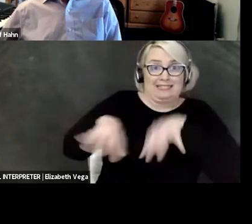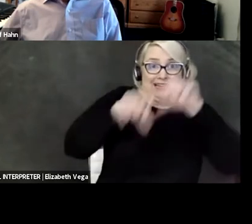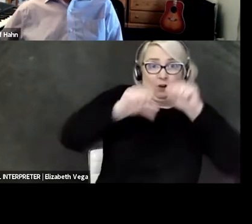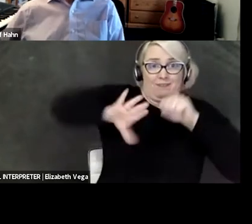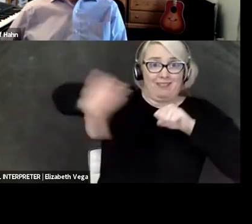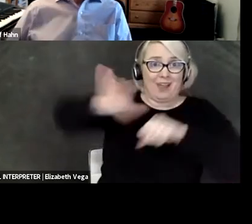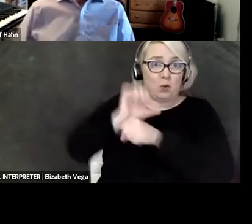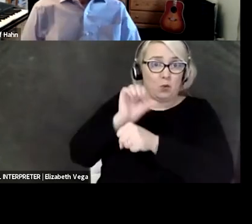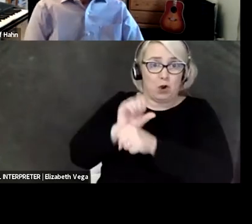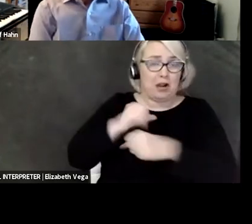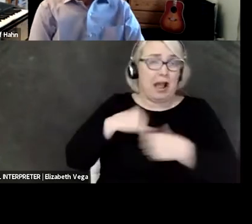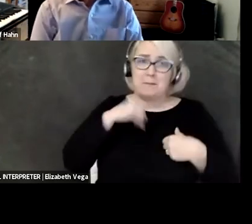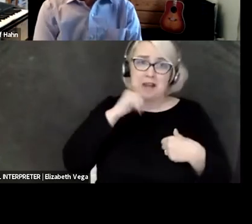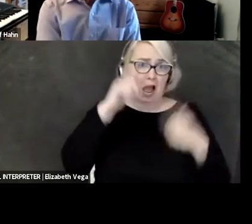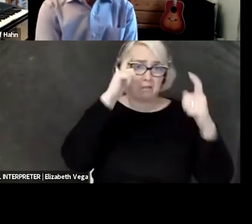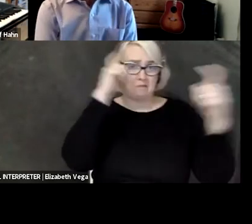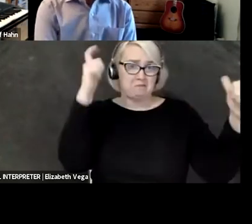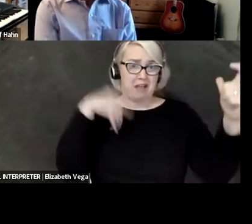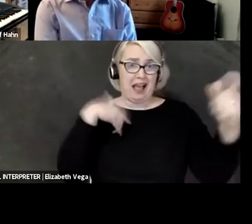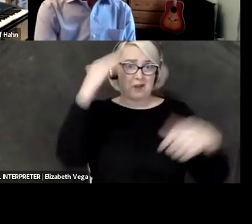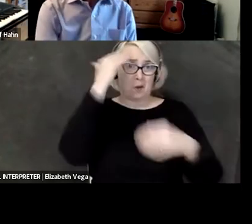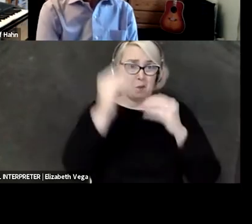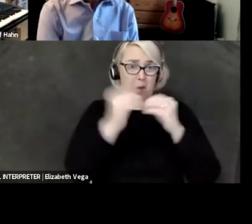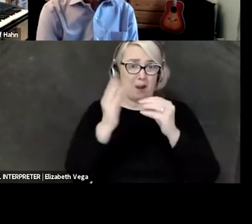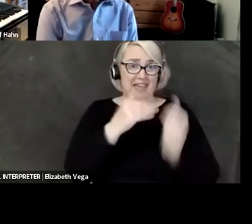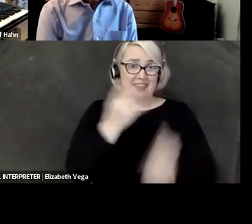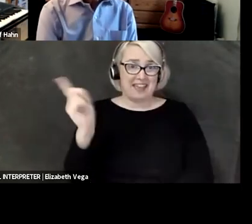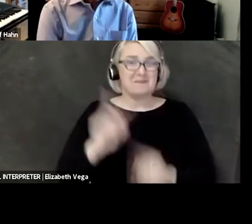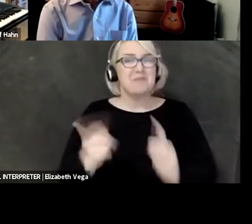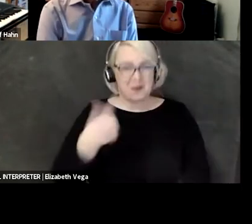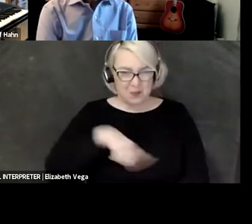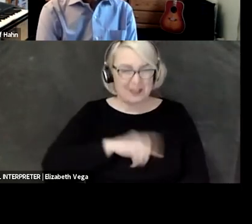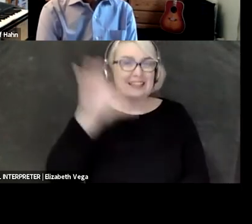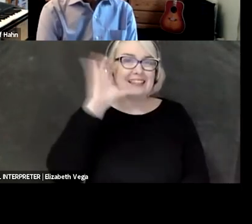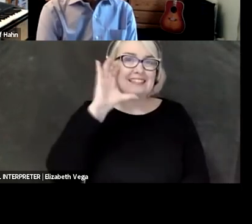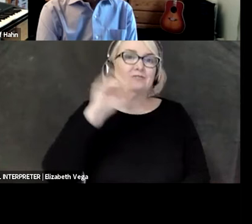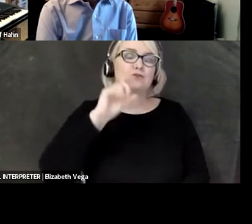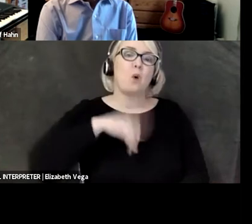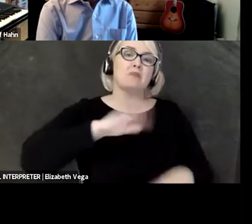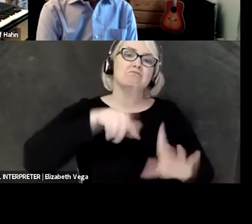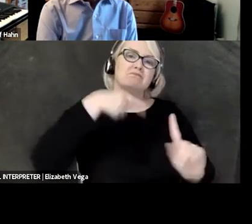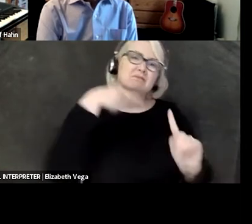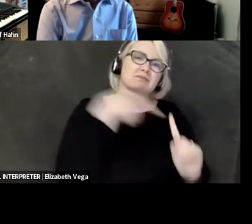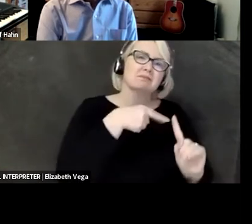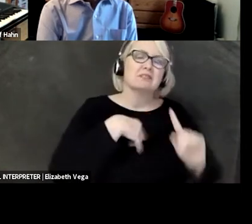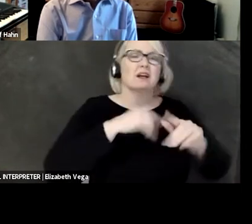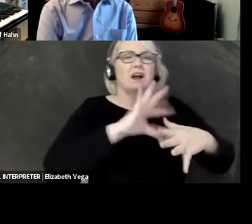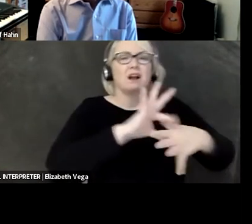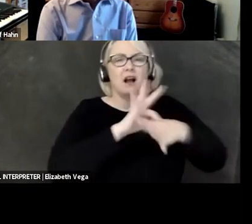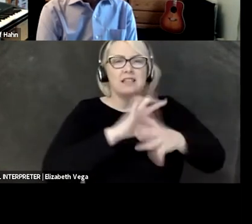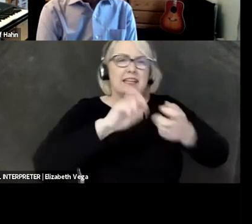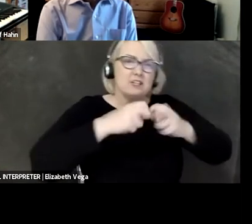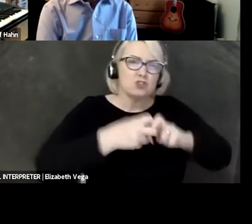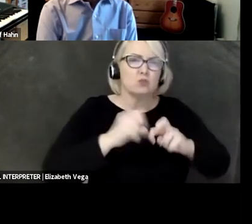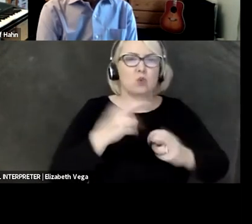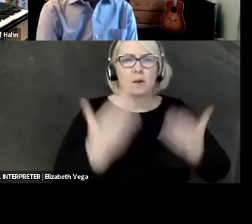do. But we will listen for what we would consider to be potential content issues or maybe inaccuracies. Something